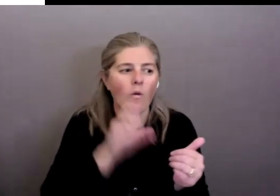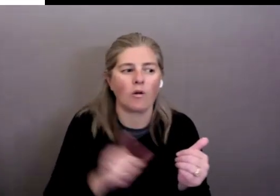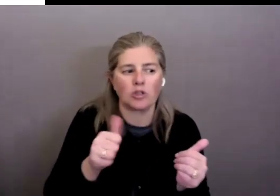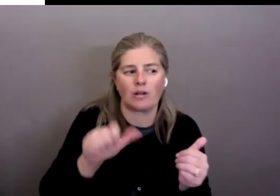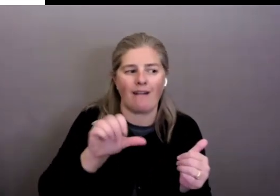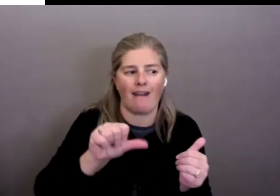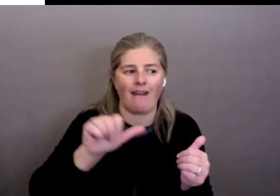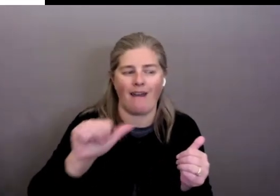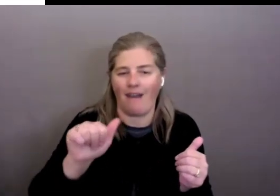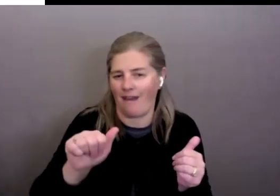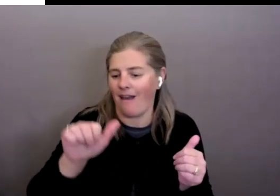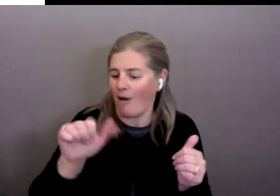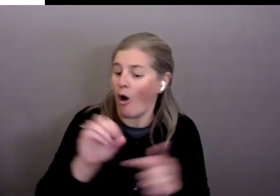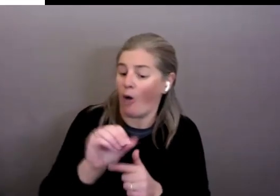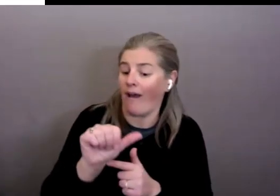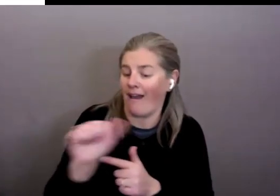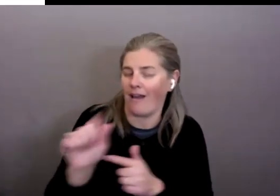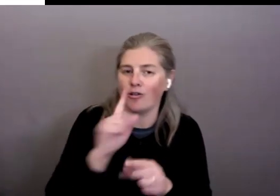not.